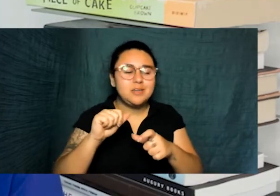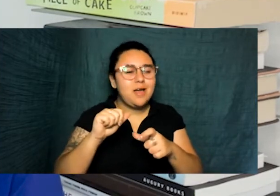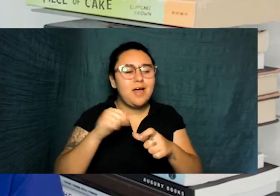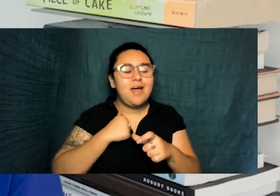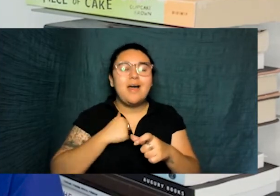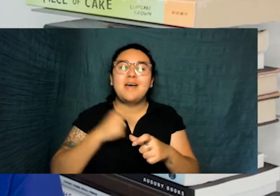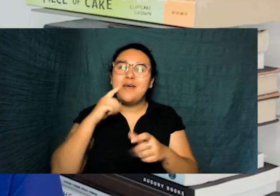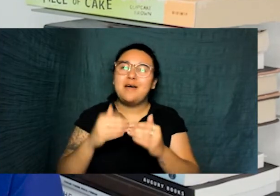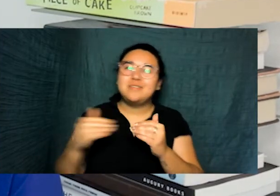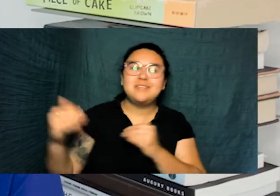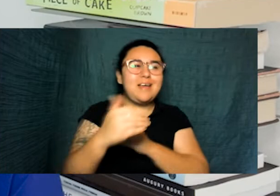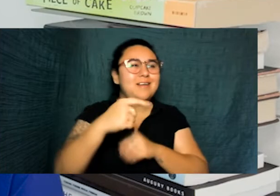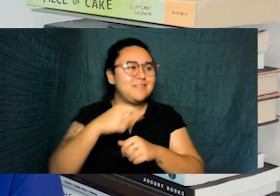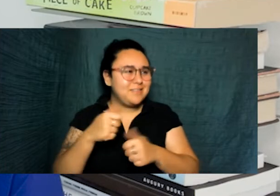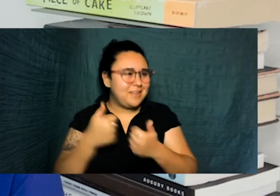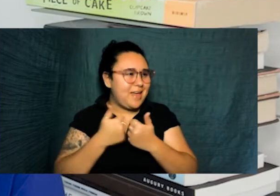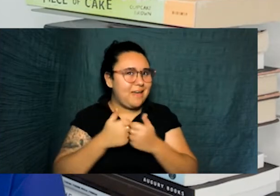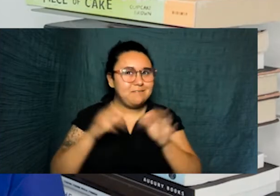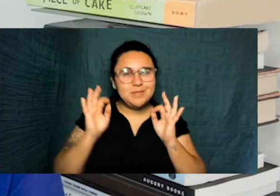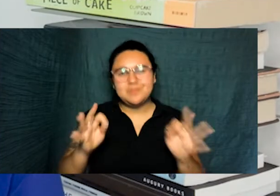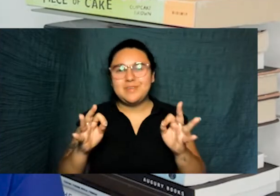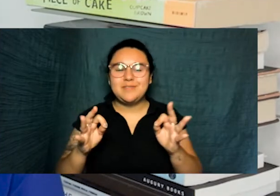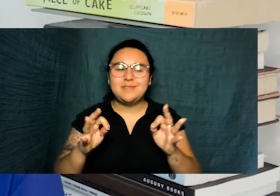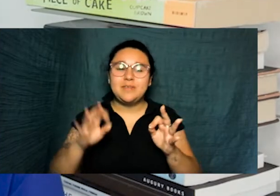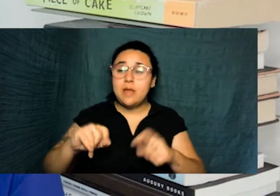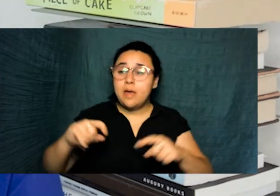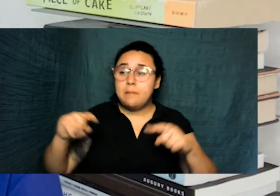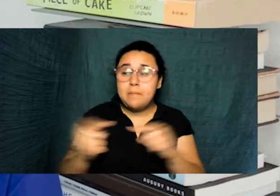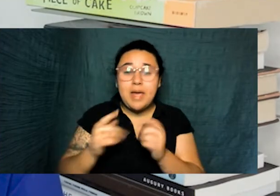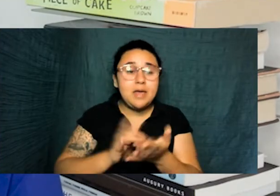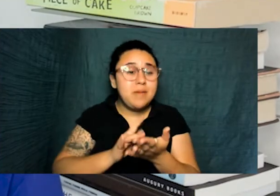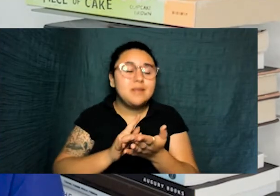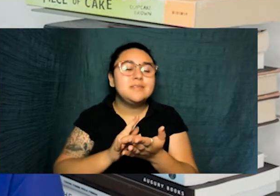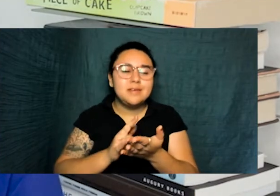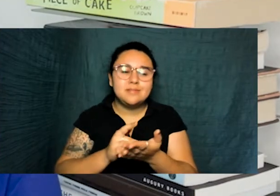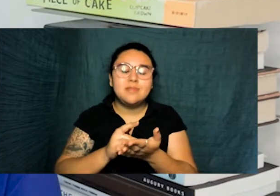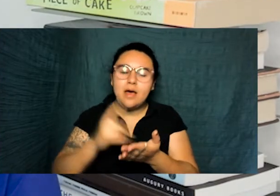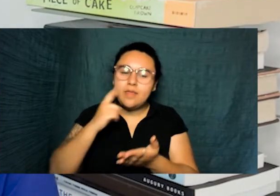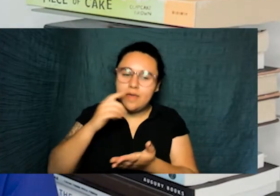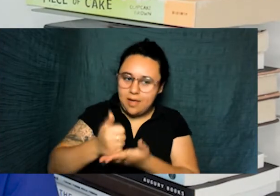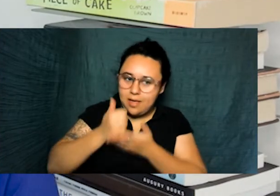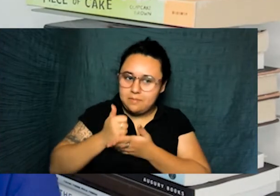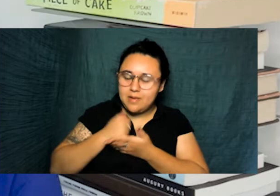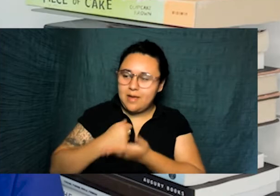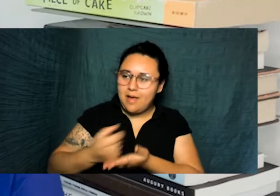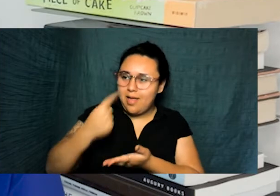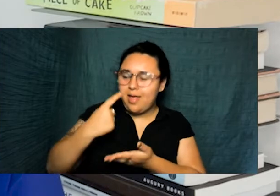thought that they could make me a better version of myself. I could enjoy doing all the things that I would normally put